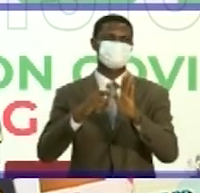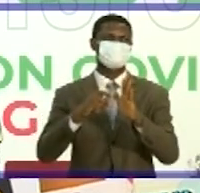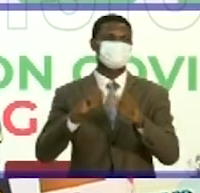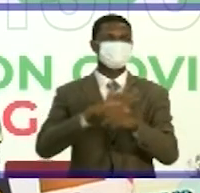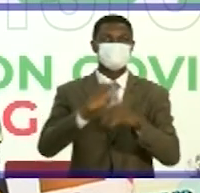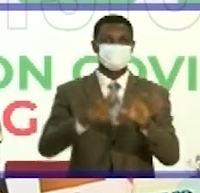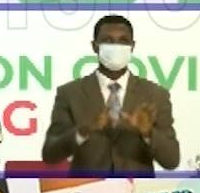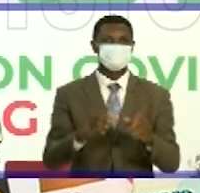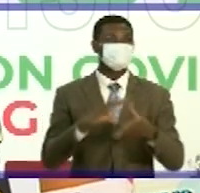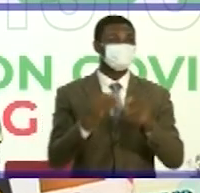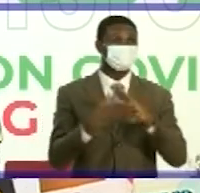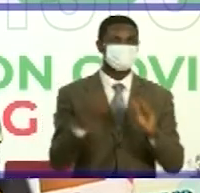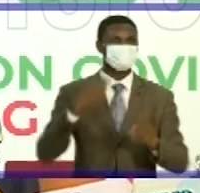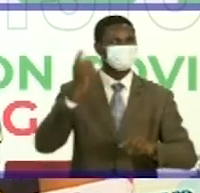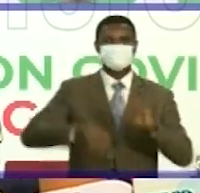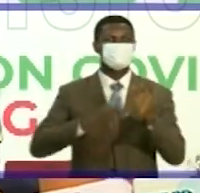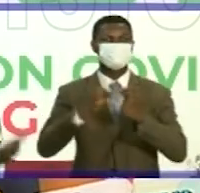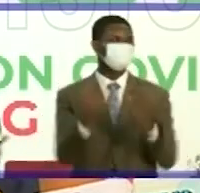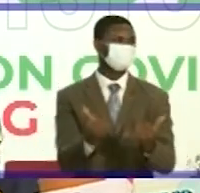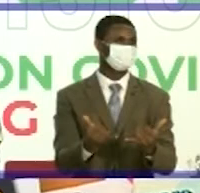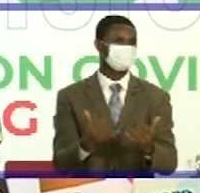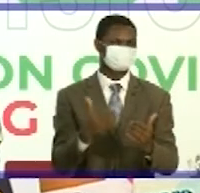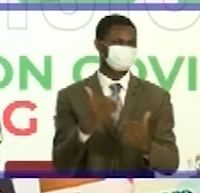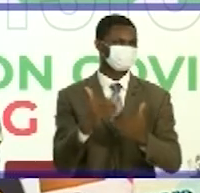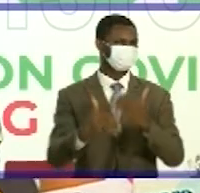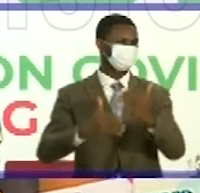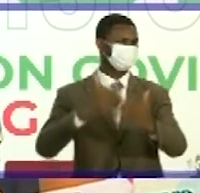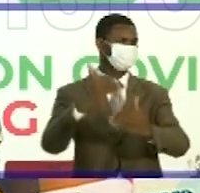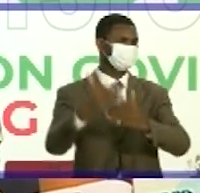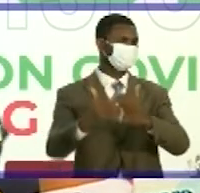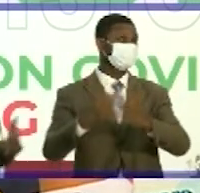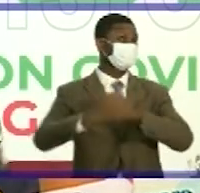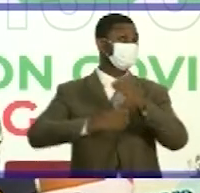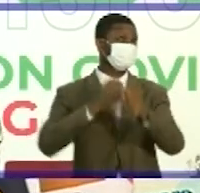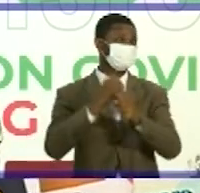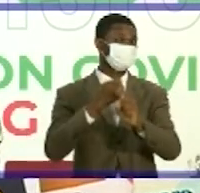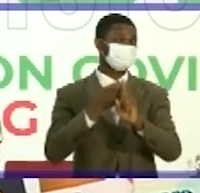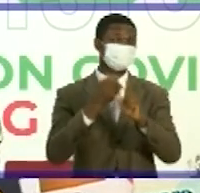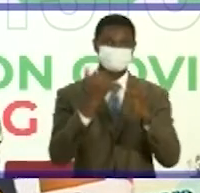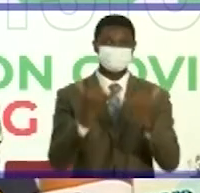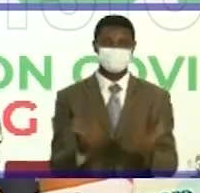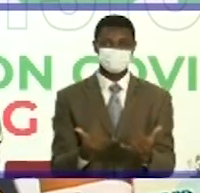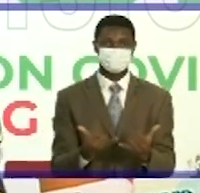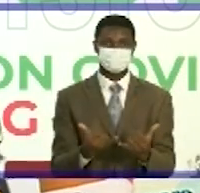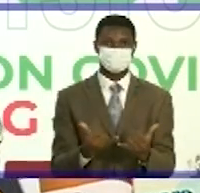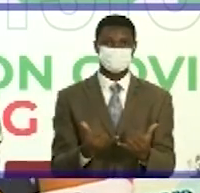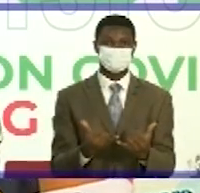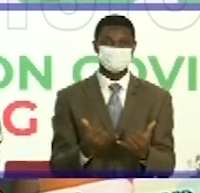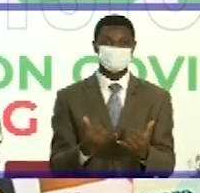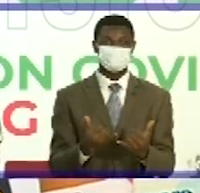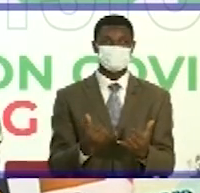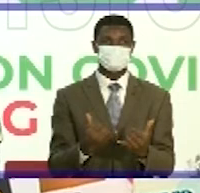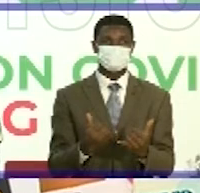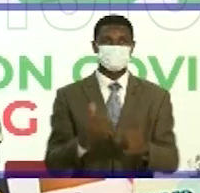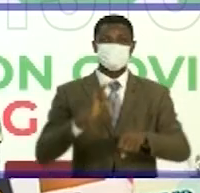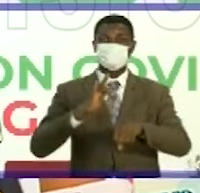be told now. Down the line, years from today, those adverse effects will continue